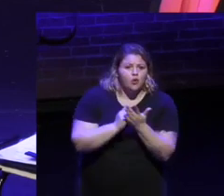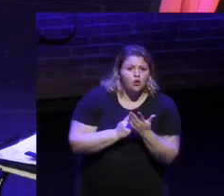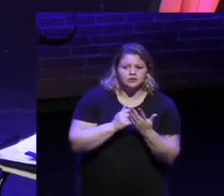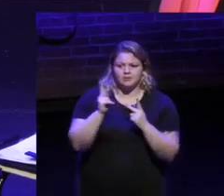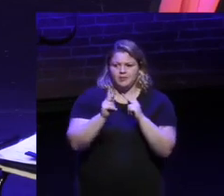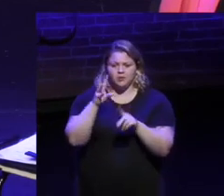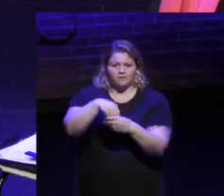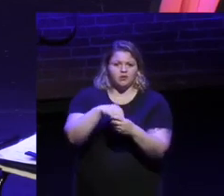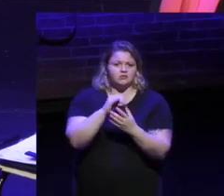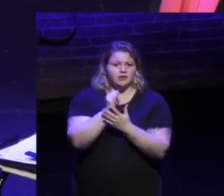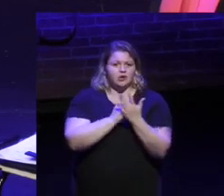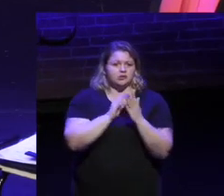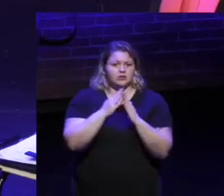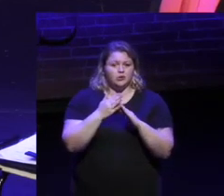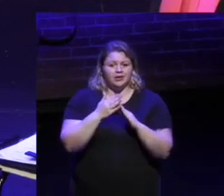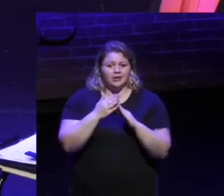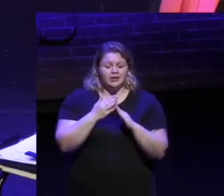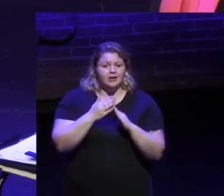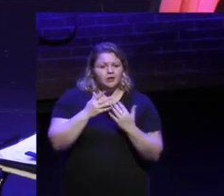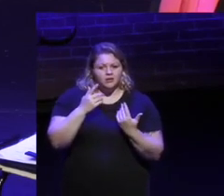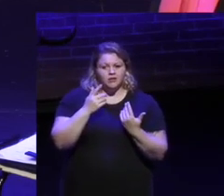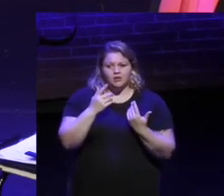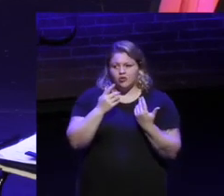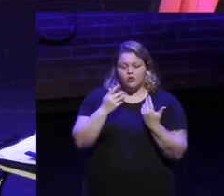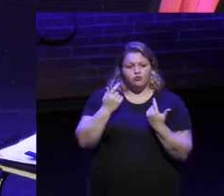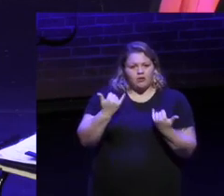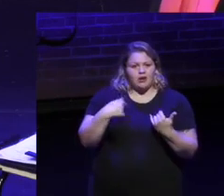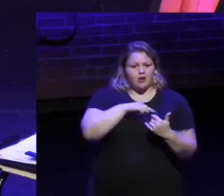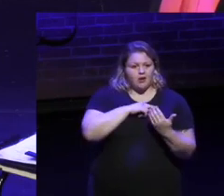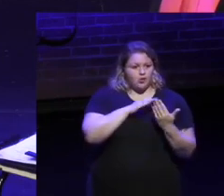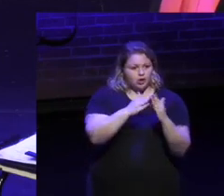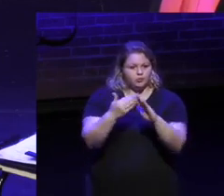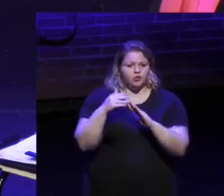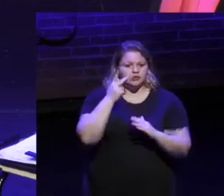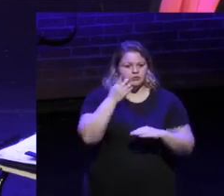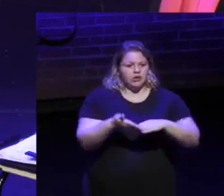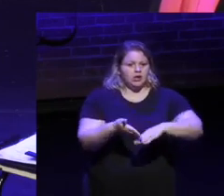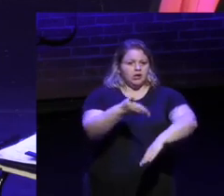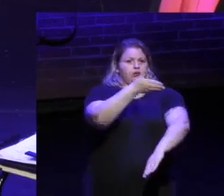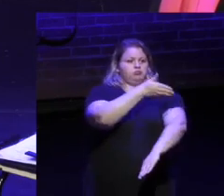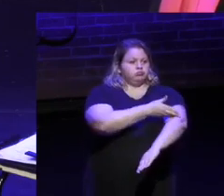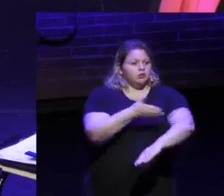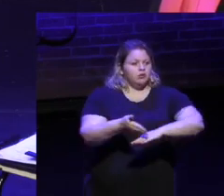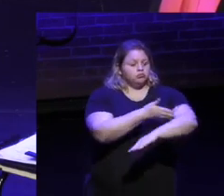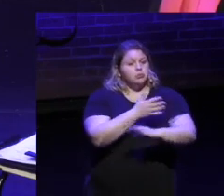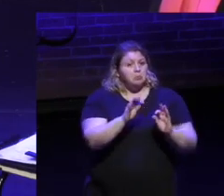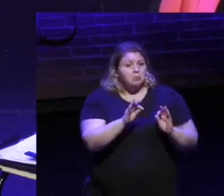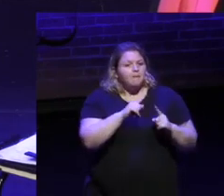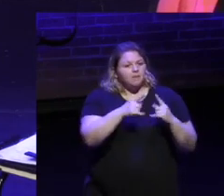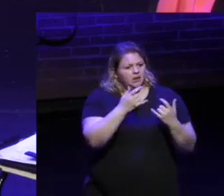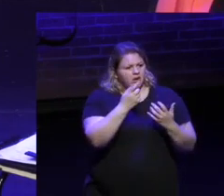community who are getting priced out of increasingly gentrifying neighborhoods and communities as rents and housing